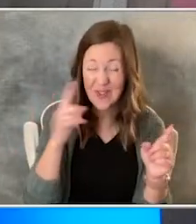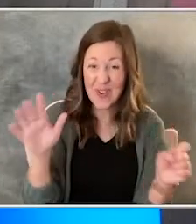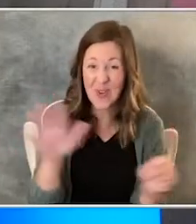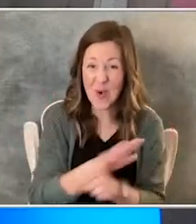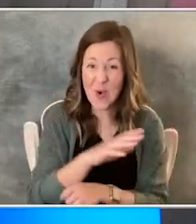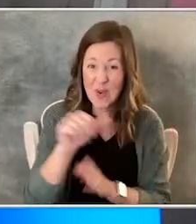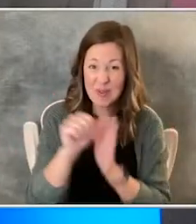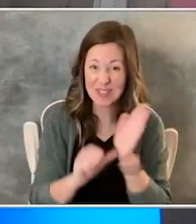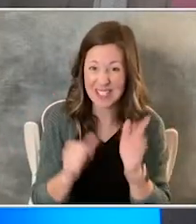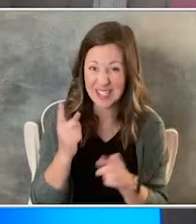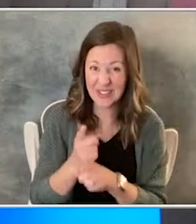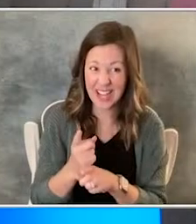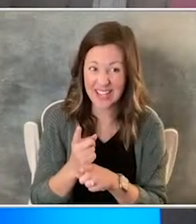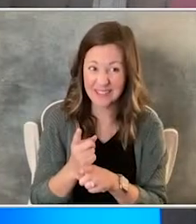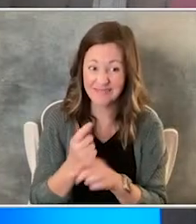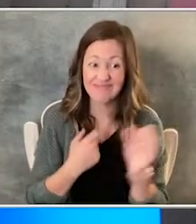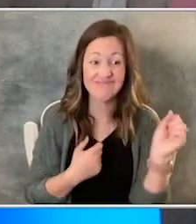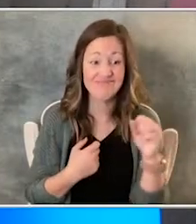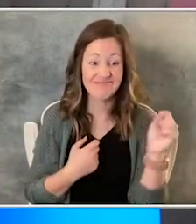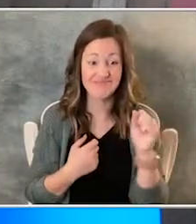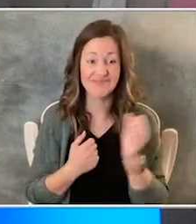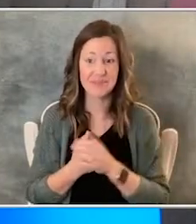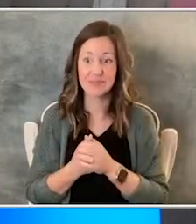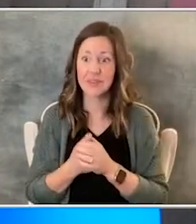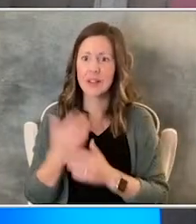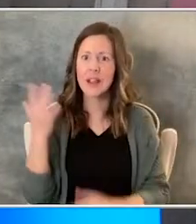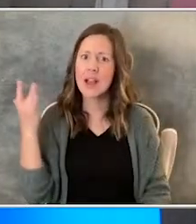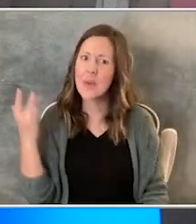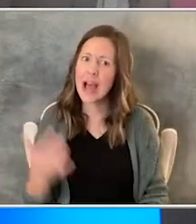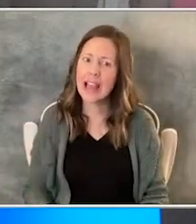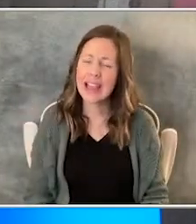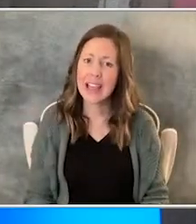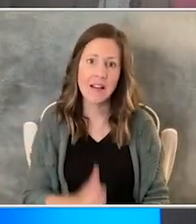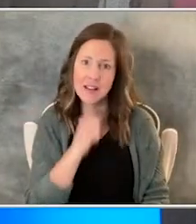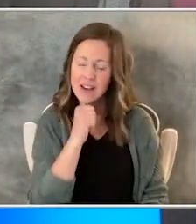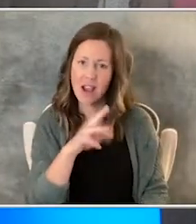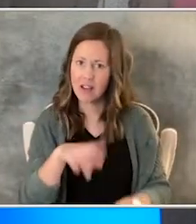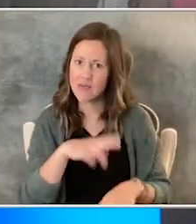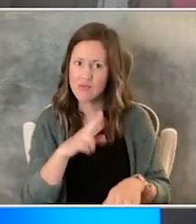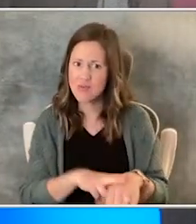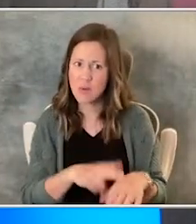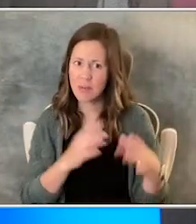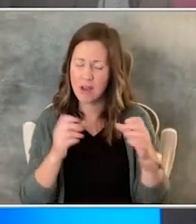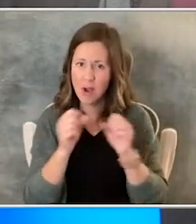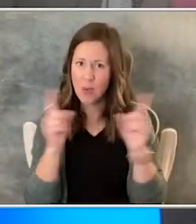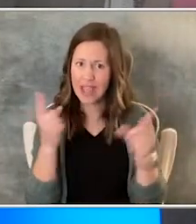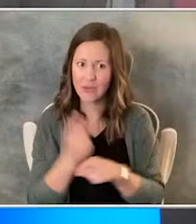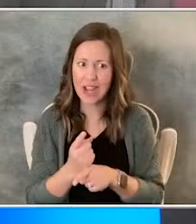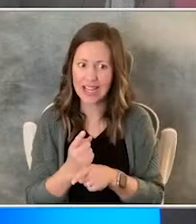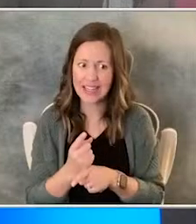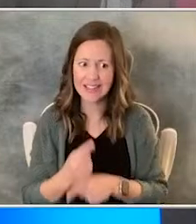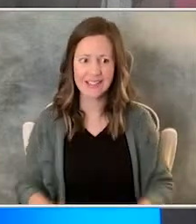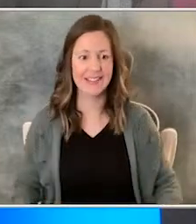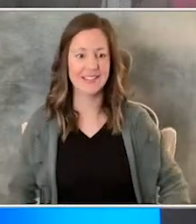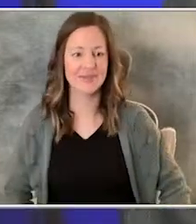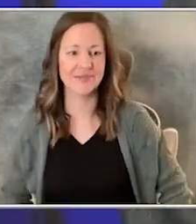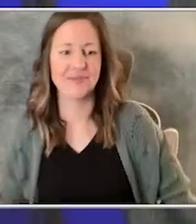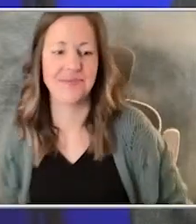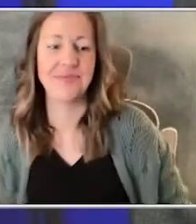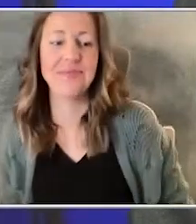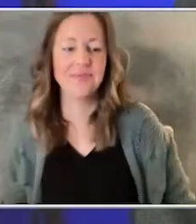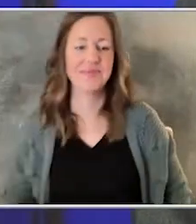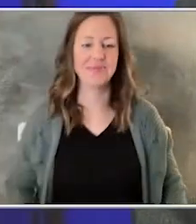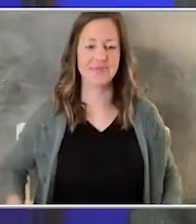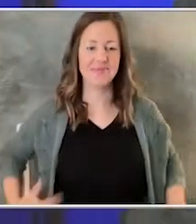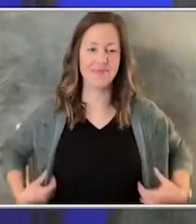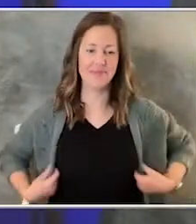Spady, I was like, so, how much discomfort can I expect? And he goes, I think after we get the lines in, I don't think you